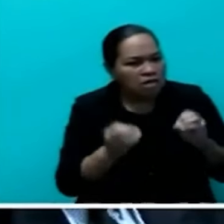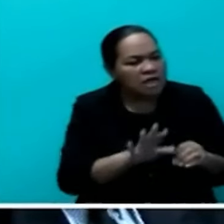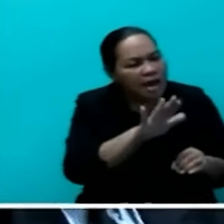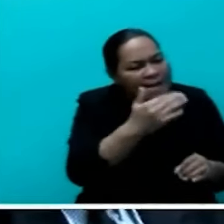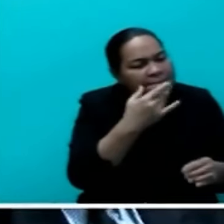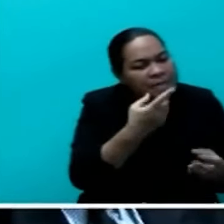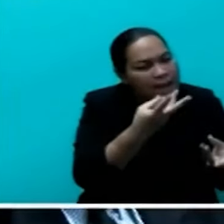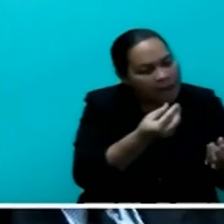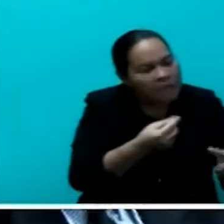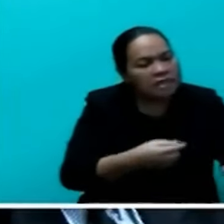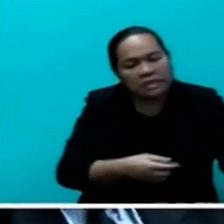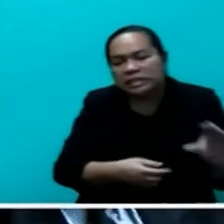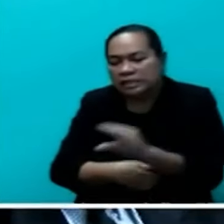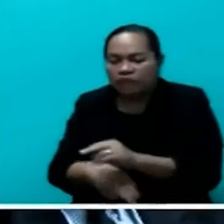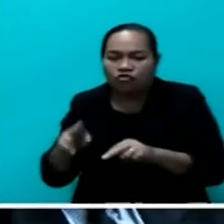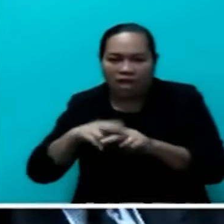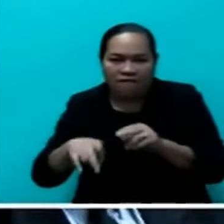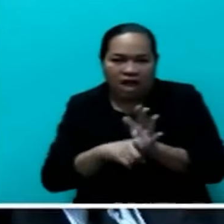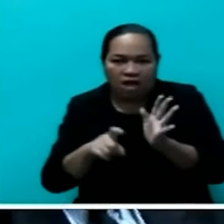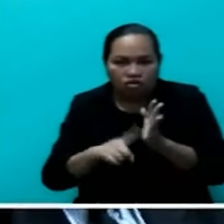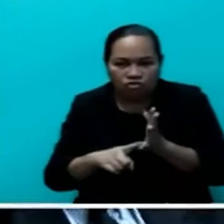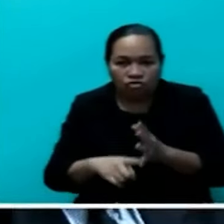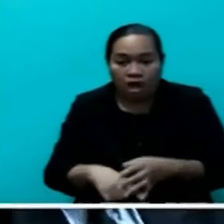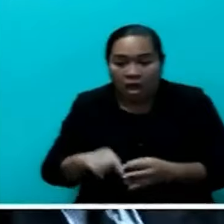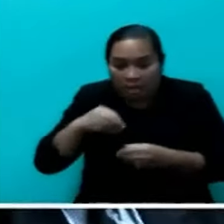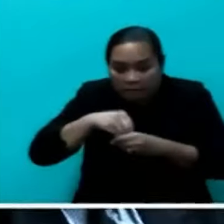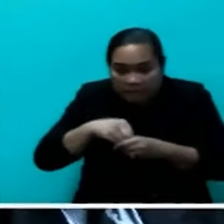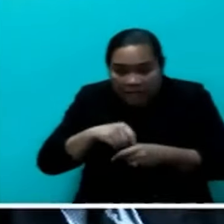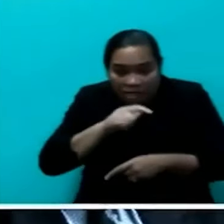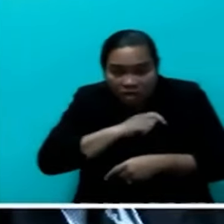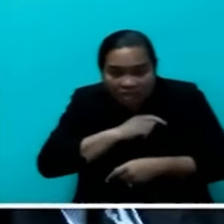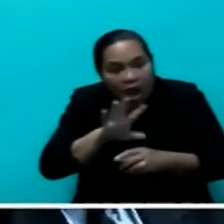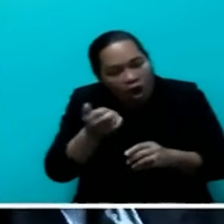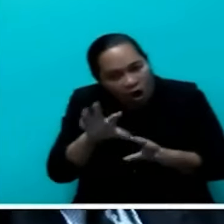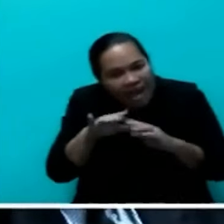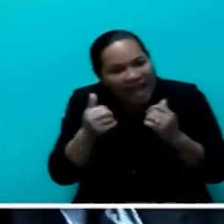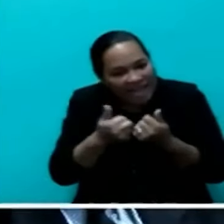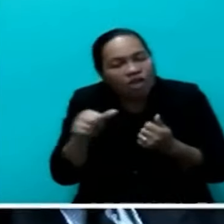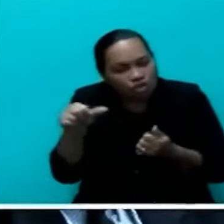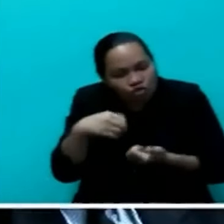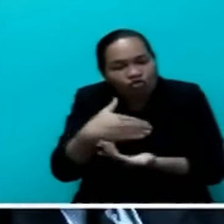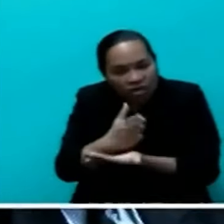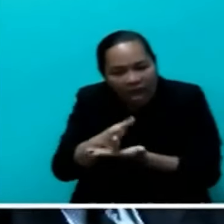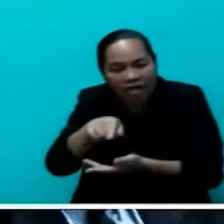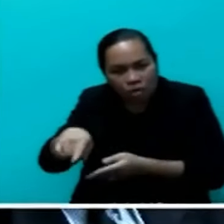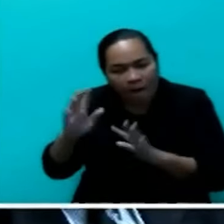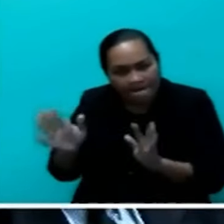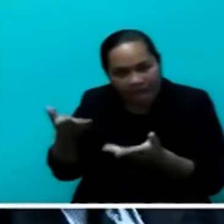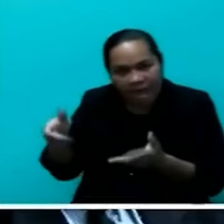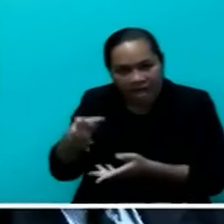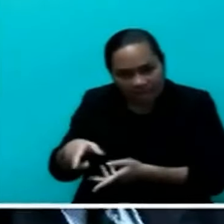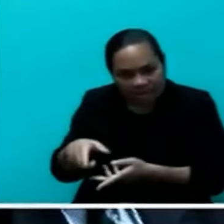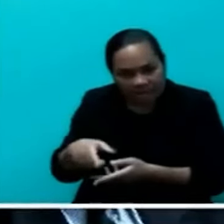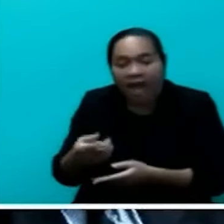FRU. Internally, the trustees had agreed that the prize money would be shared between the players and the